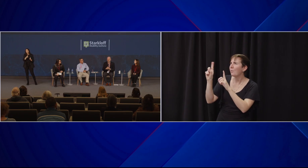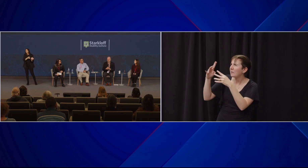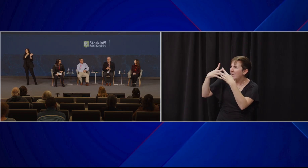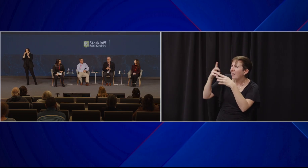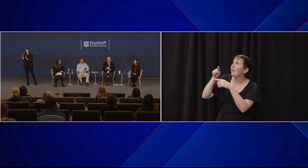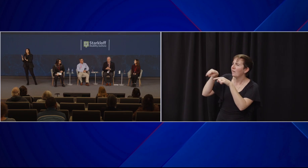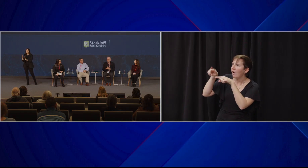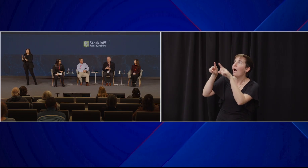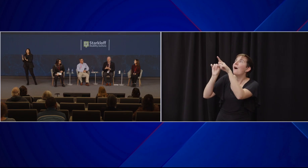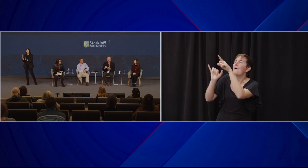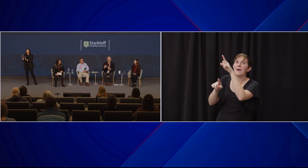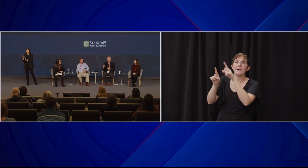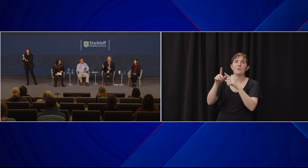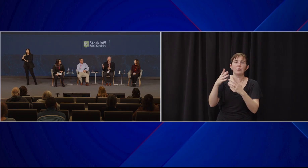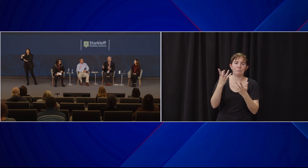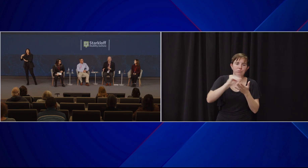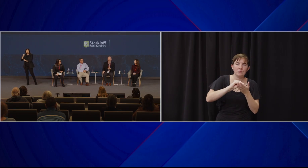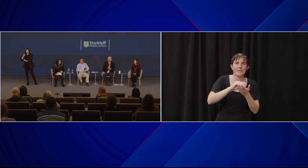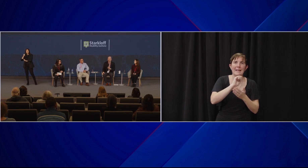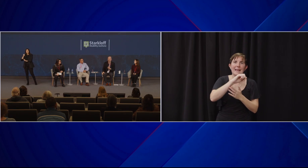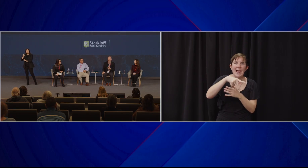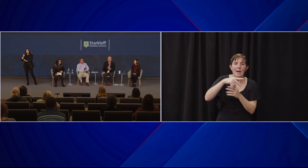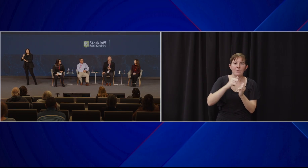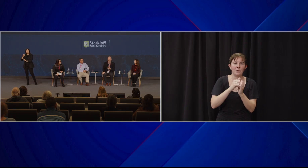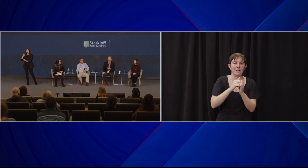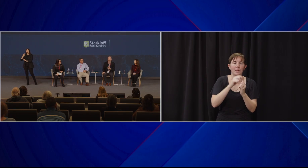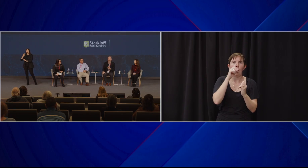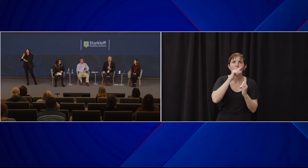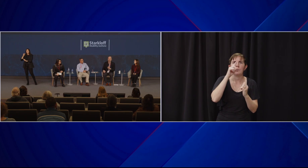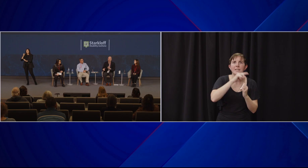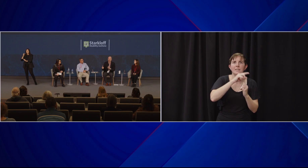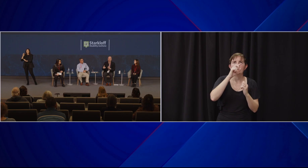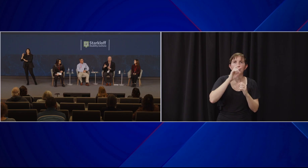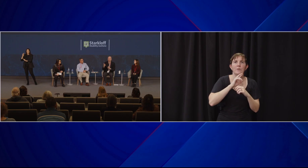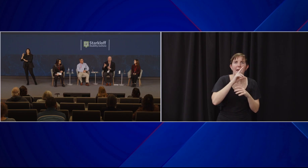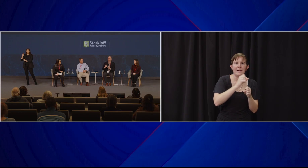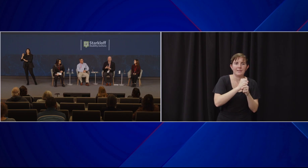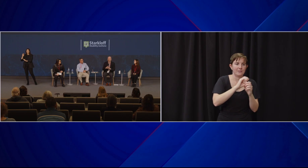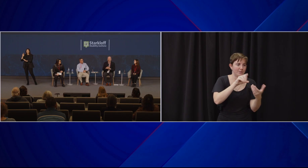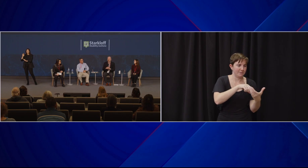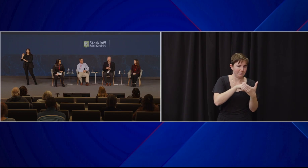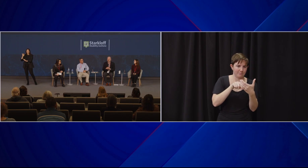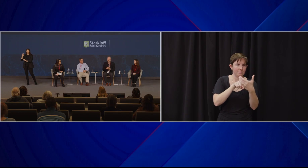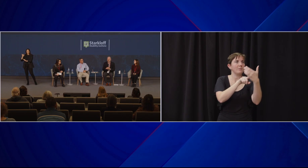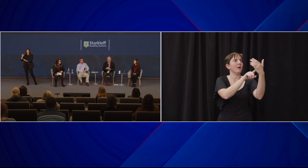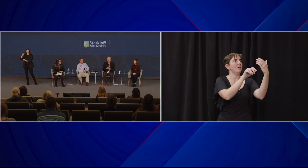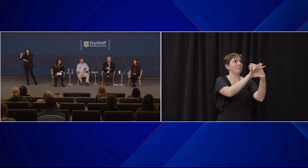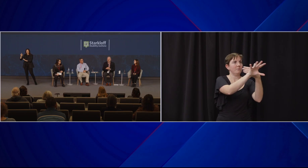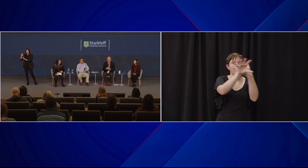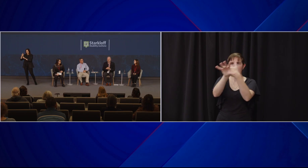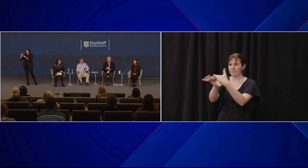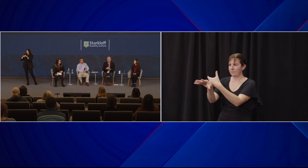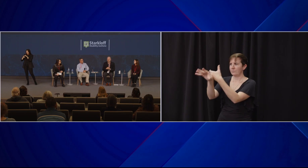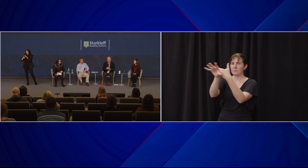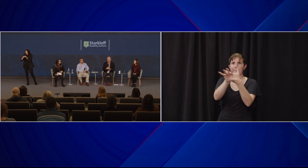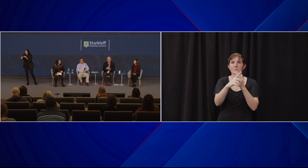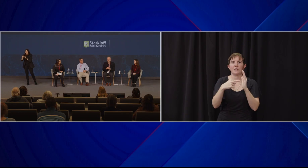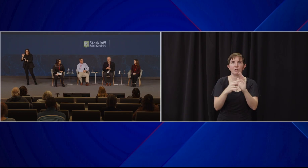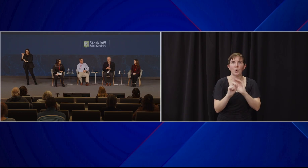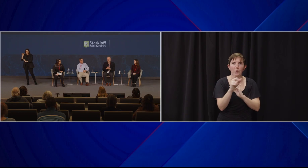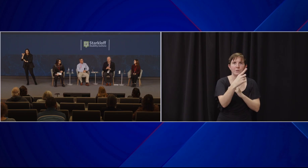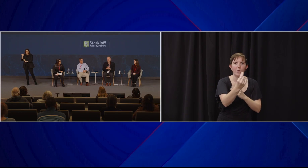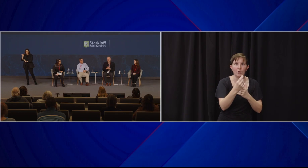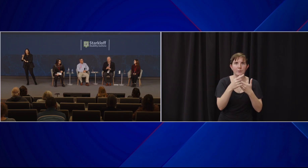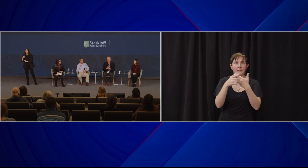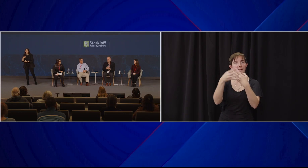have, apps with kind of augmented reality that can help people guide around the airport. So